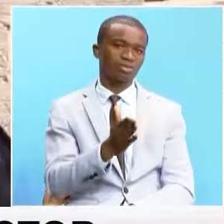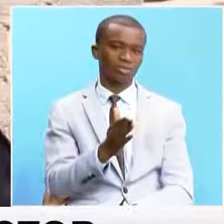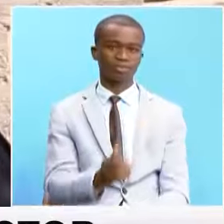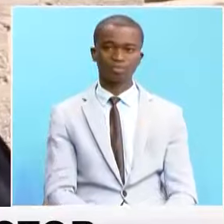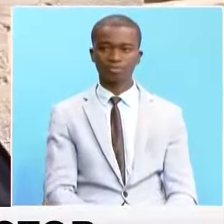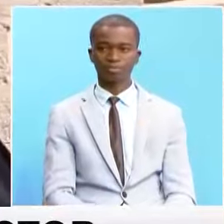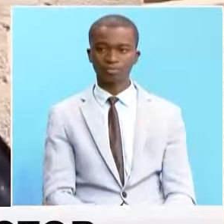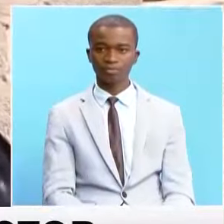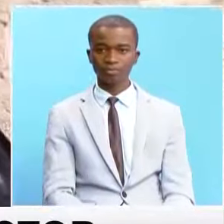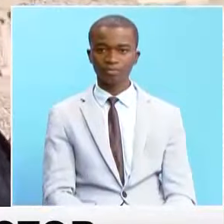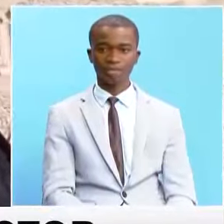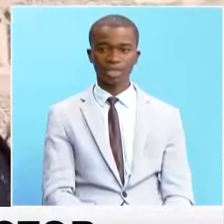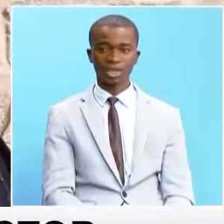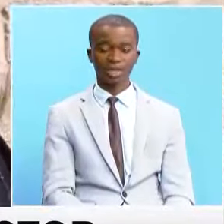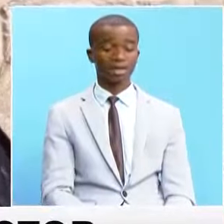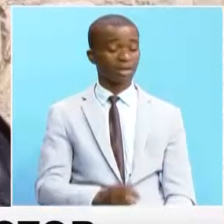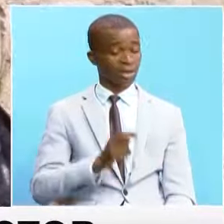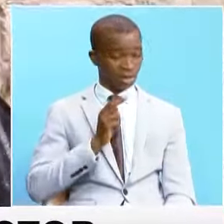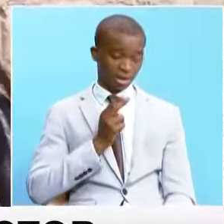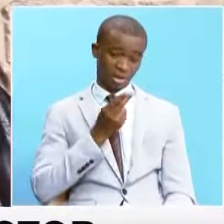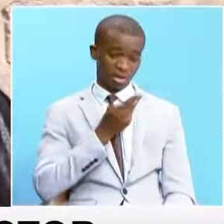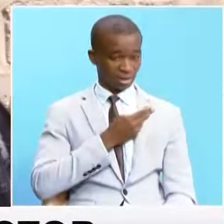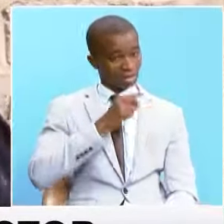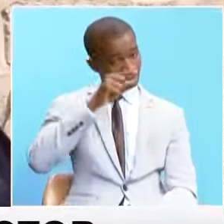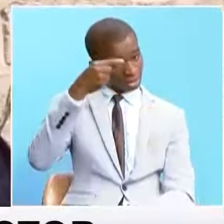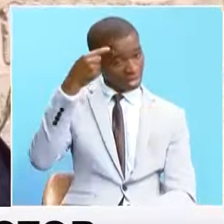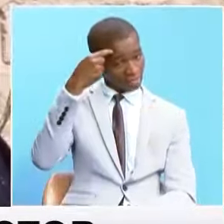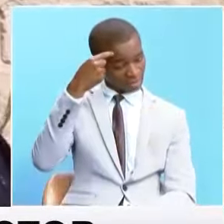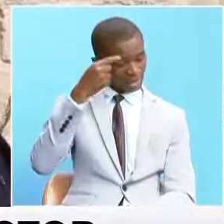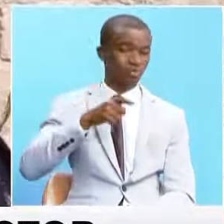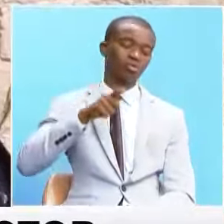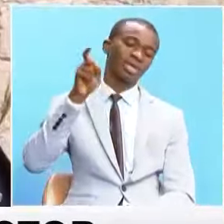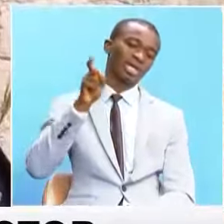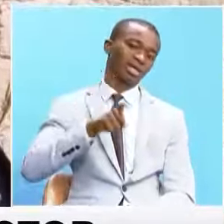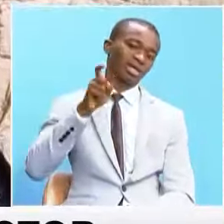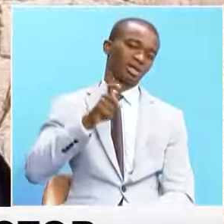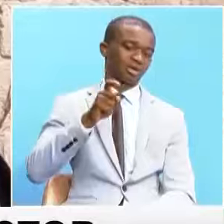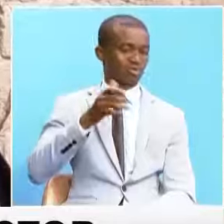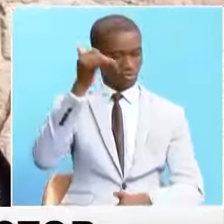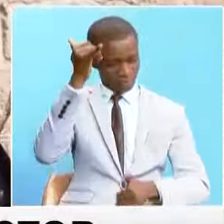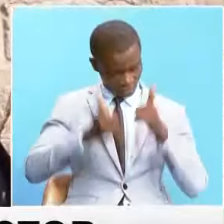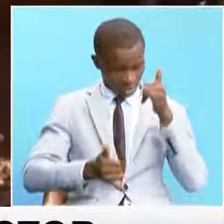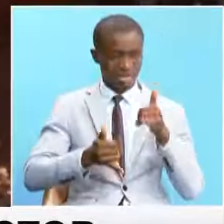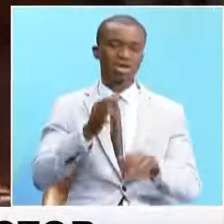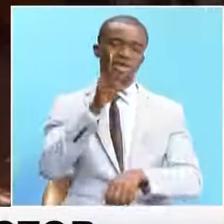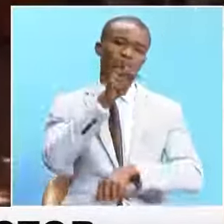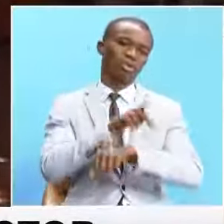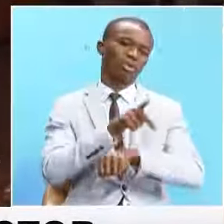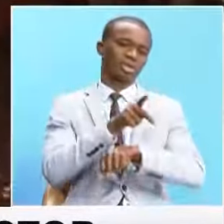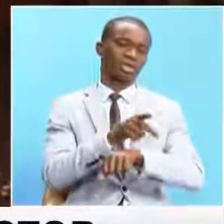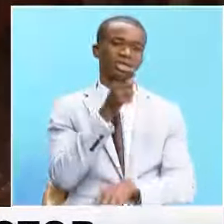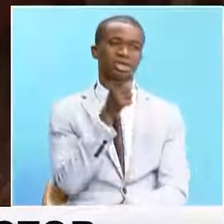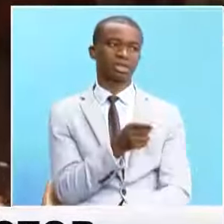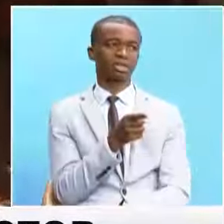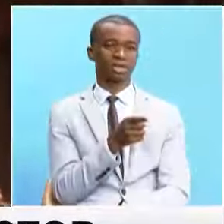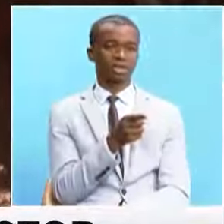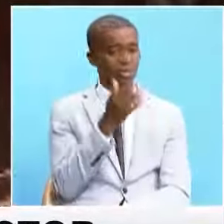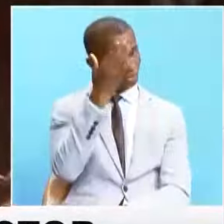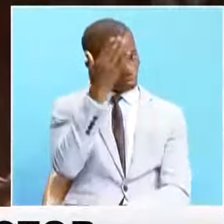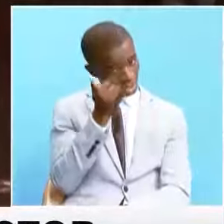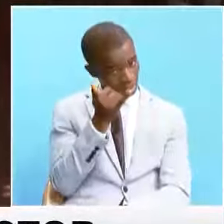the position as government, we need just to finish these projects that were started by our previous colleagues, because it is